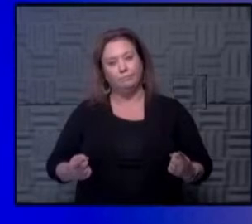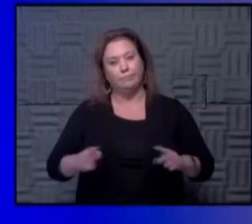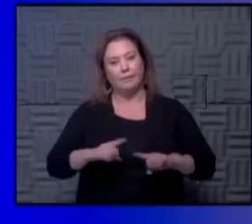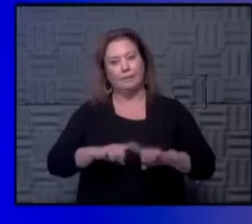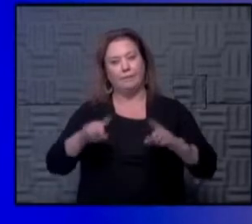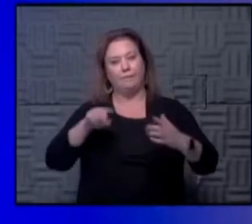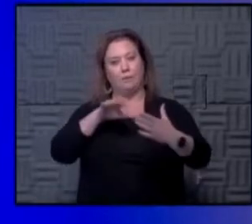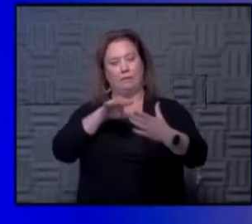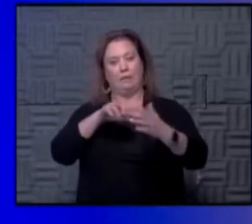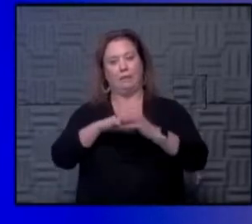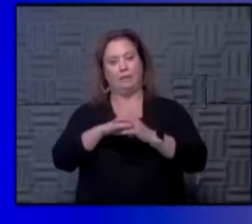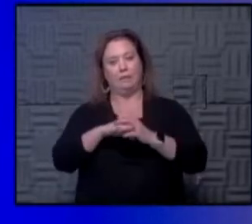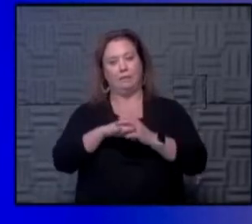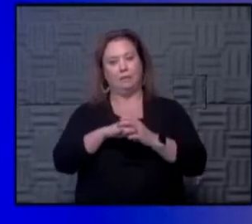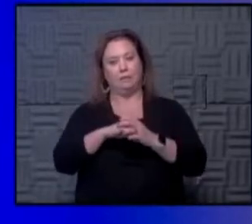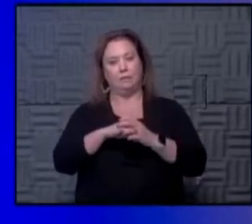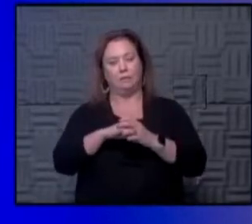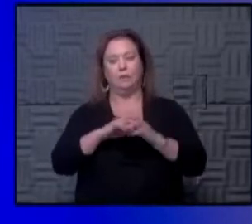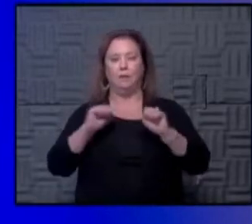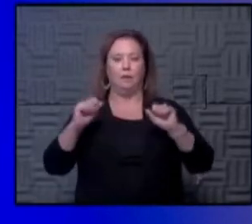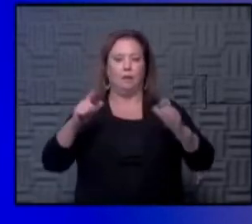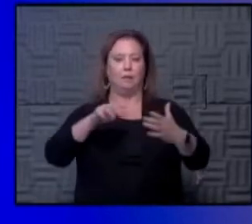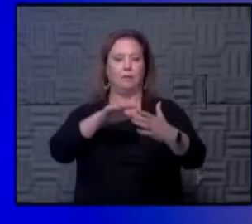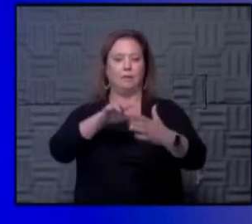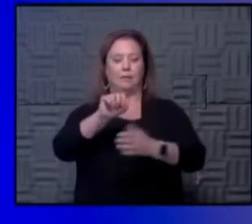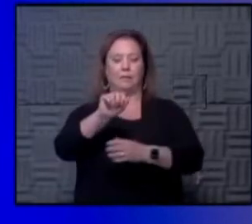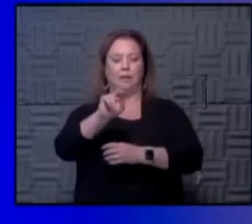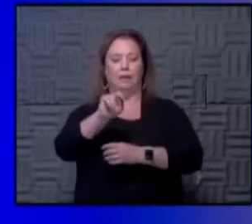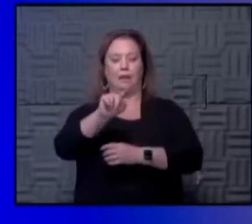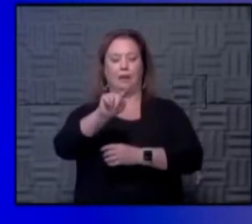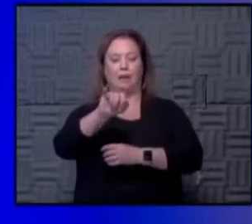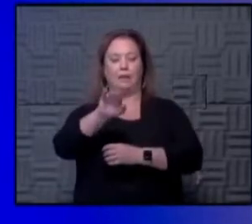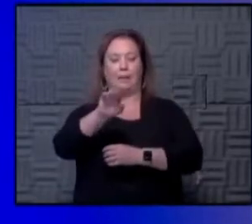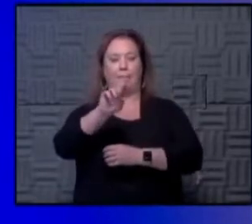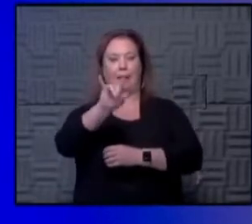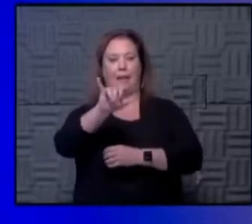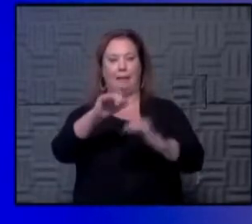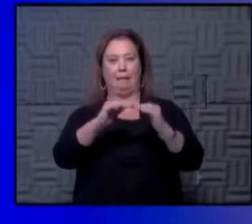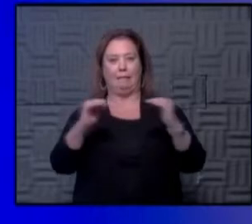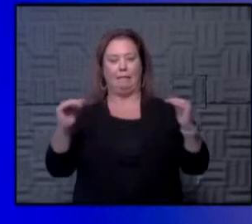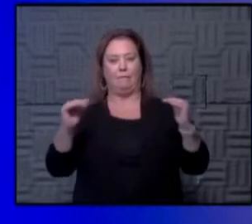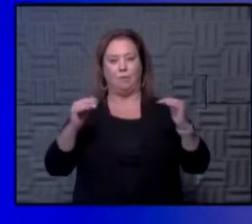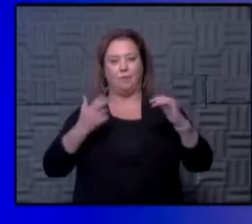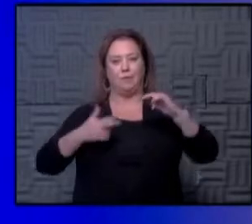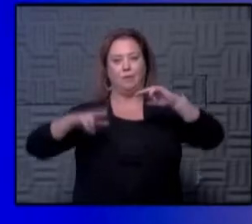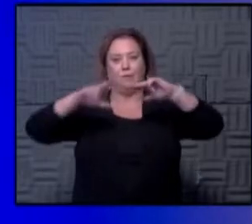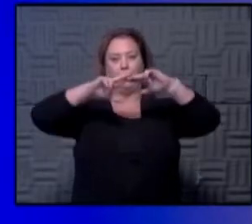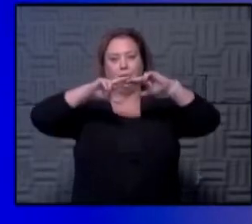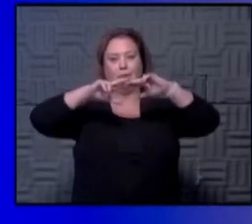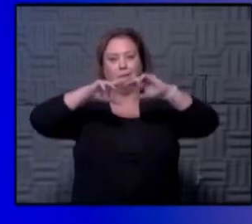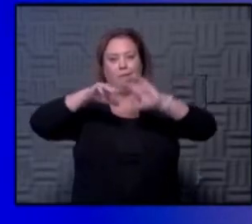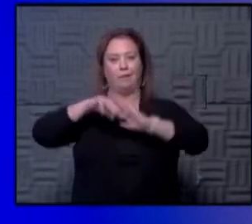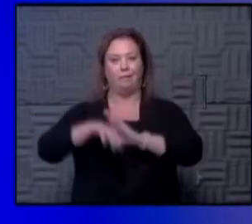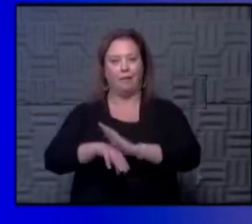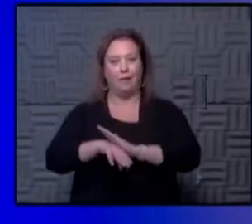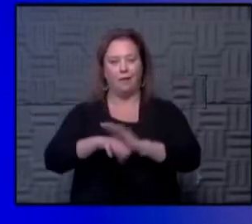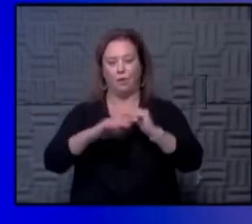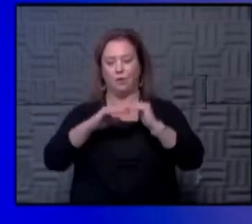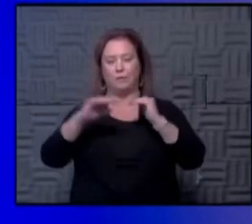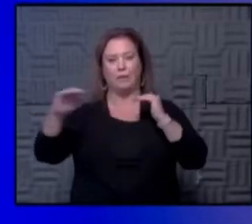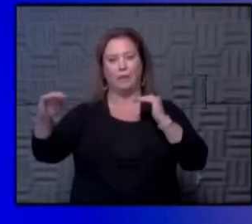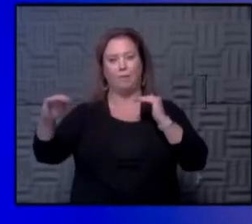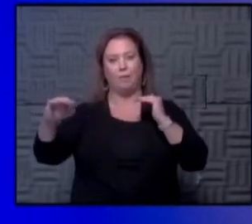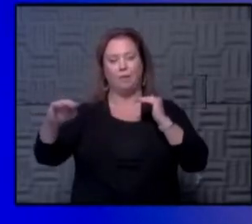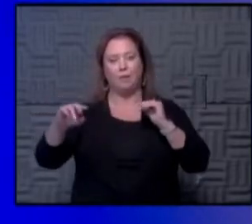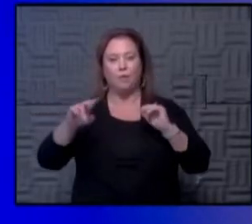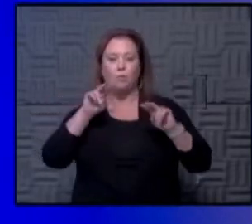different studies. Mostly, all of the studies have been with antibodies. So they show antibody levels that are rising, declining, staying stable. We've